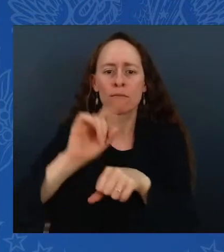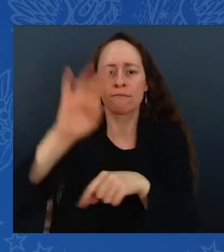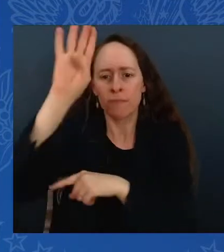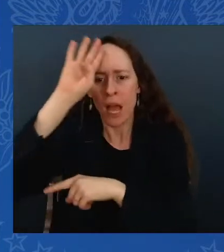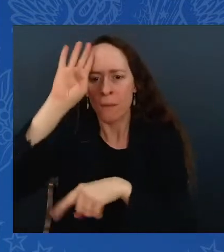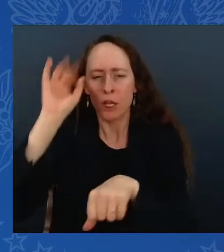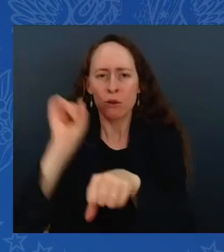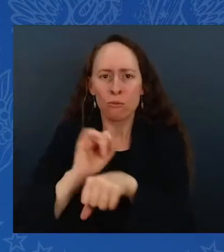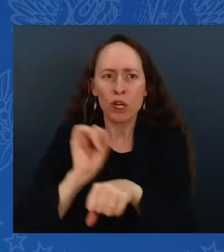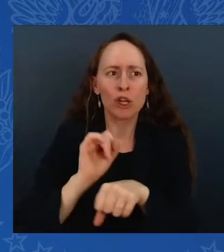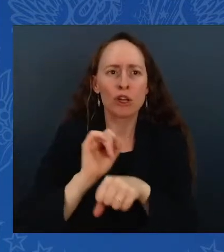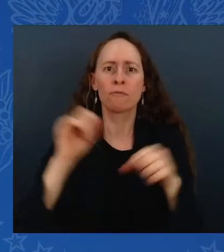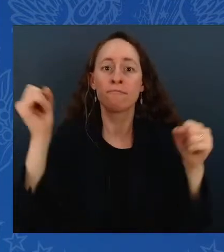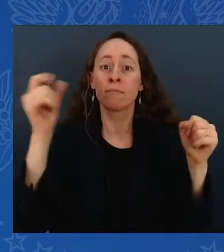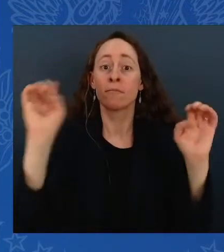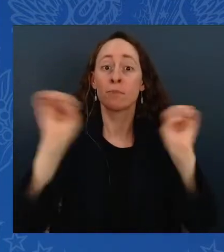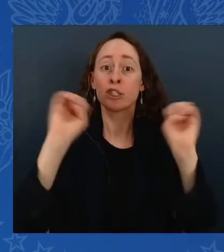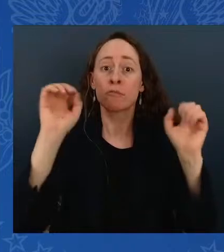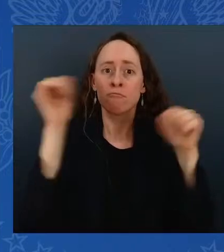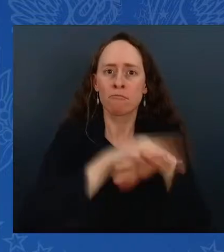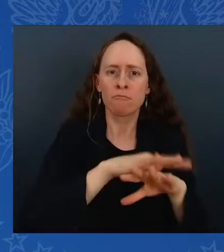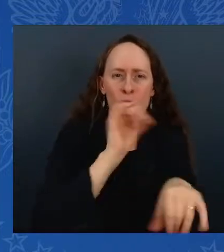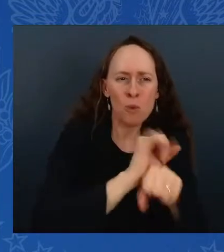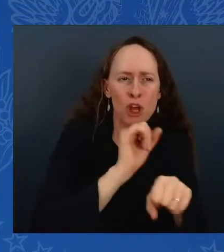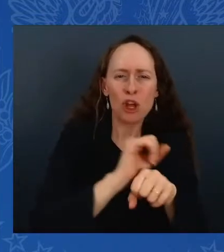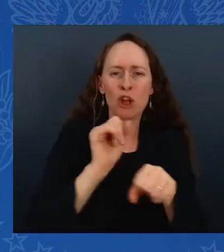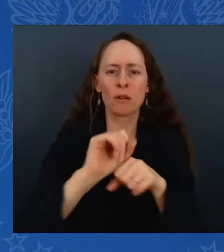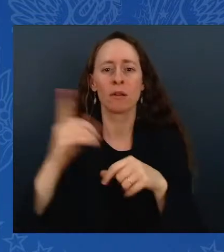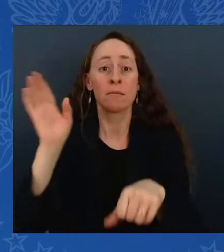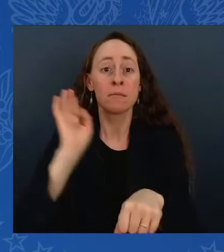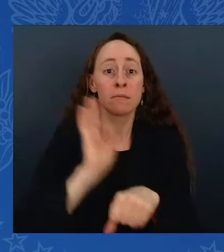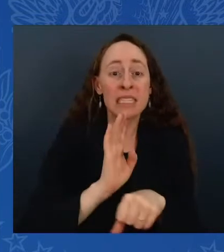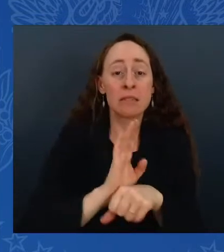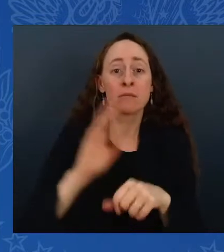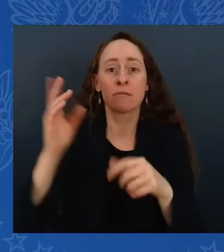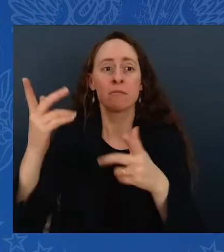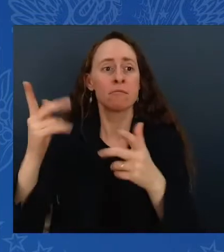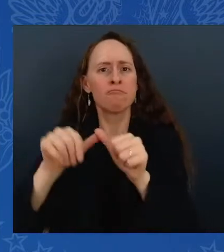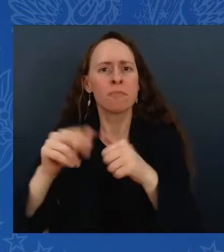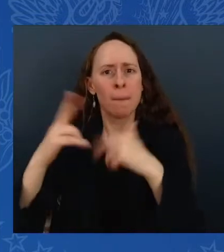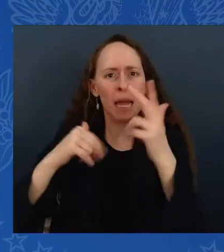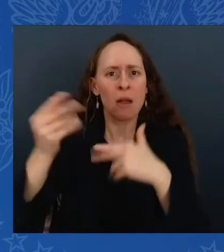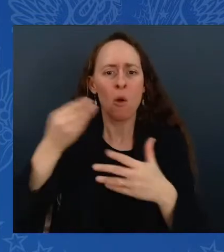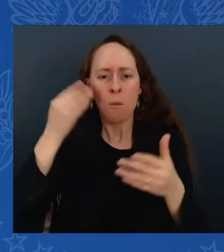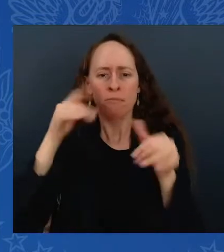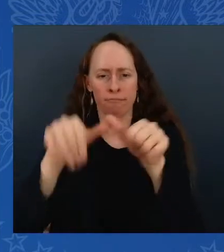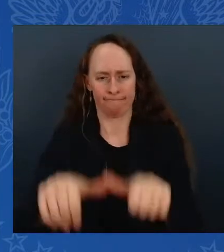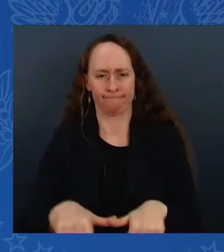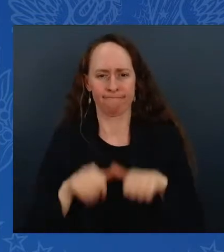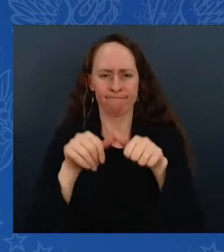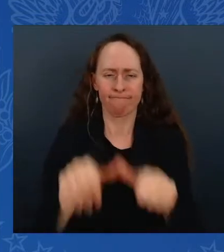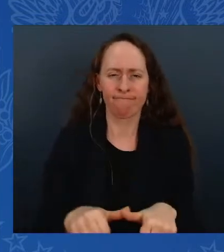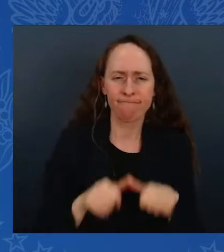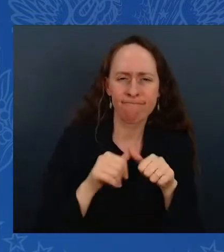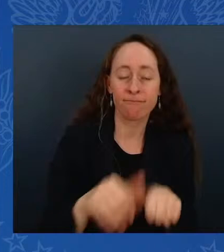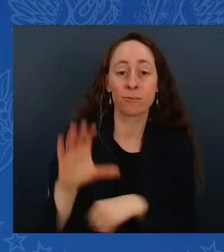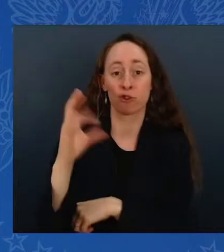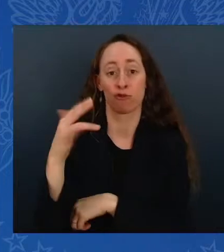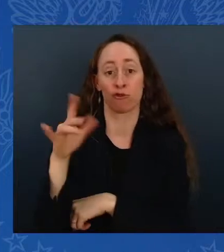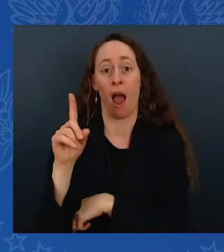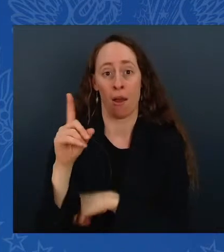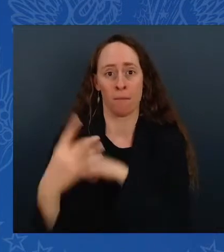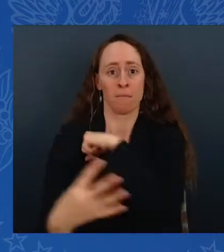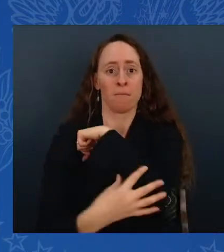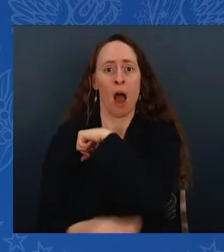housing. We also expanded the child tax credit to cut child poverty in half. With the Butch-Lewis Act, we took the